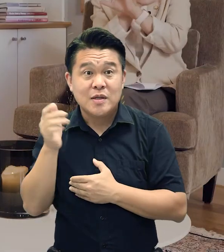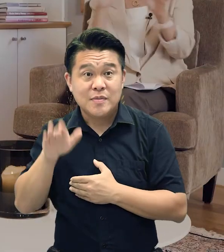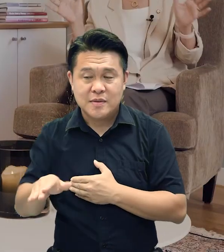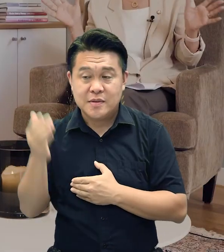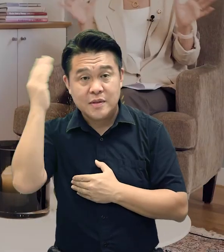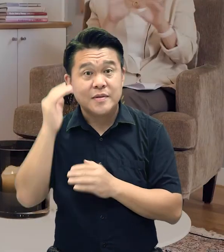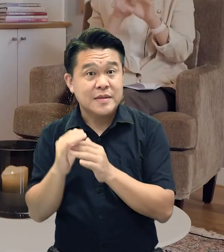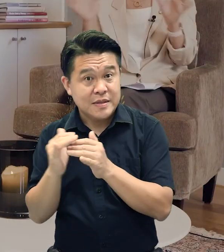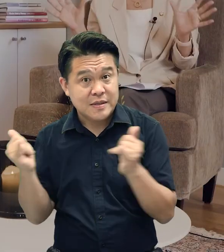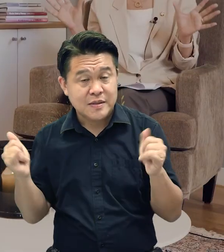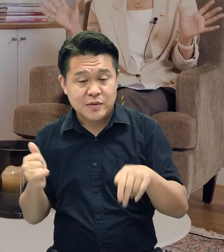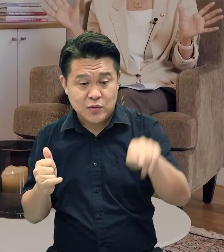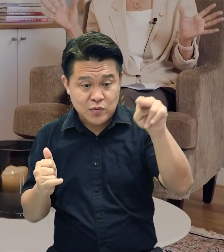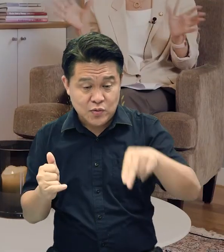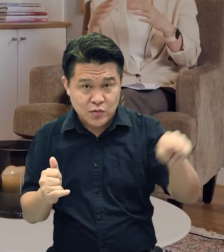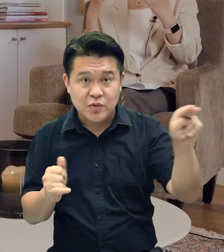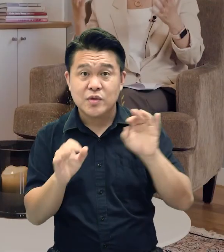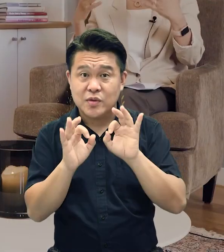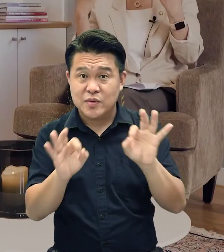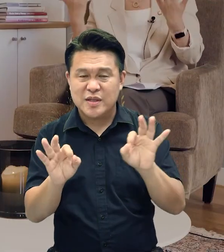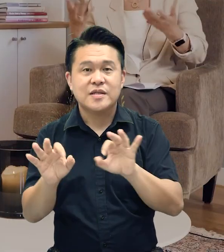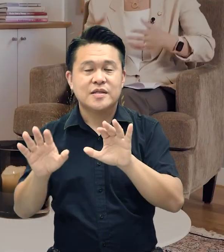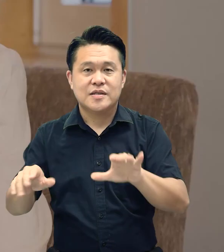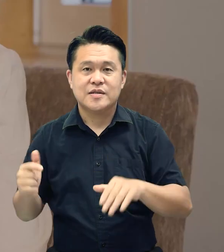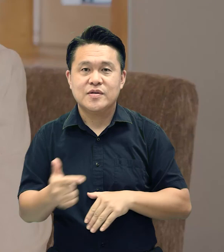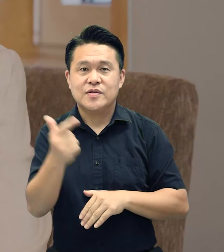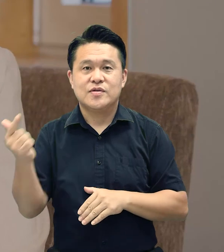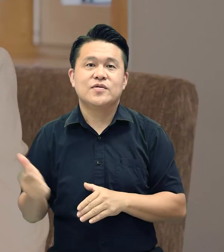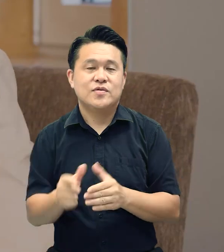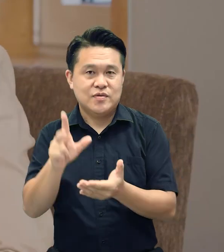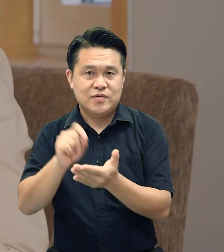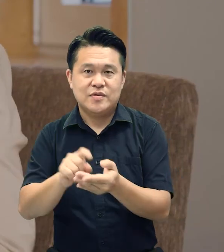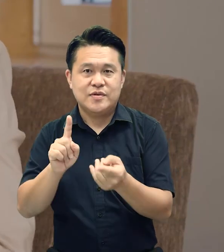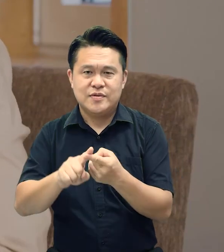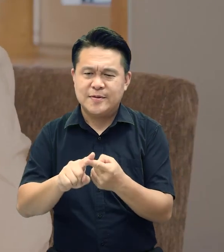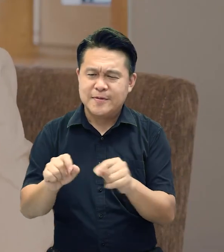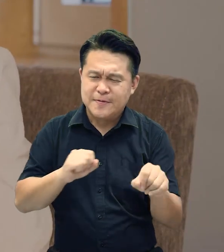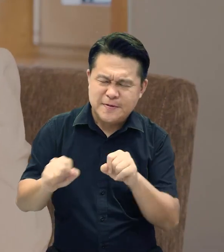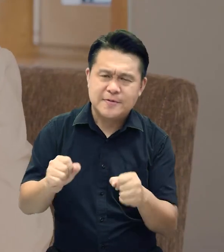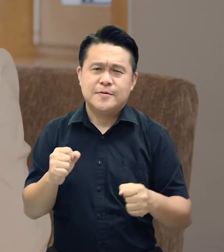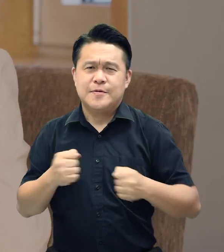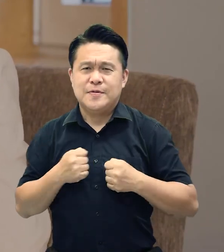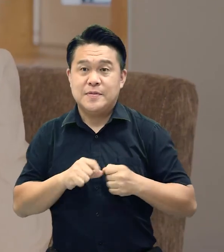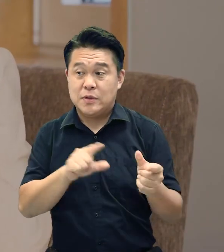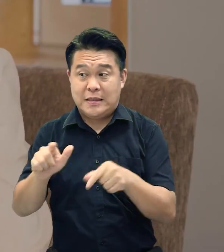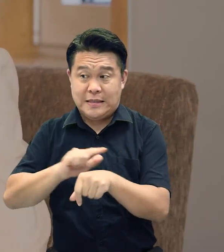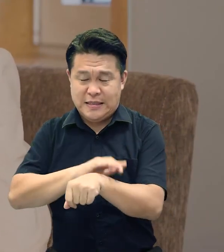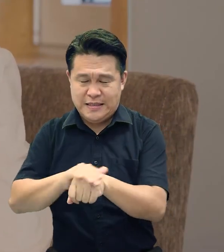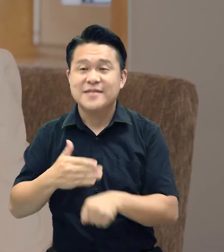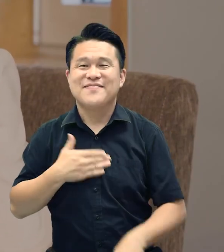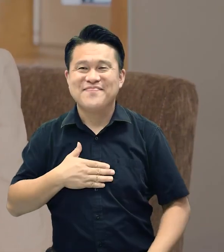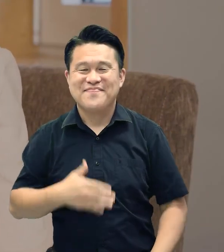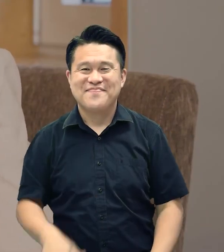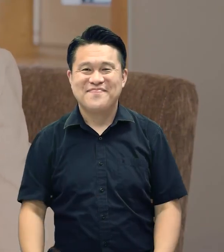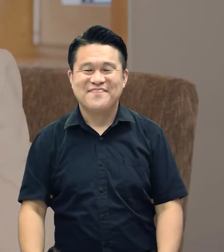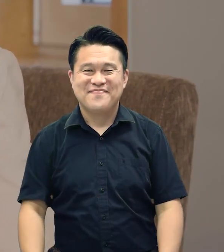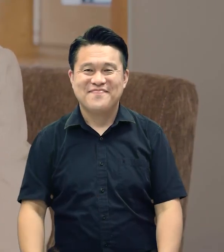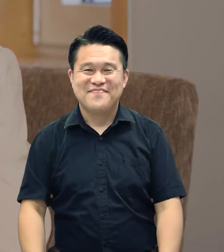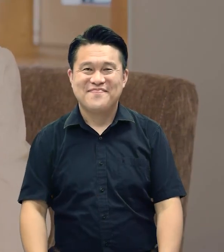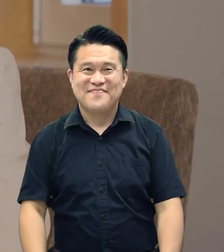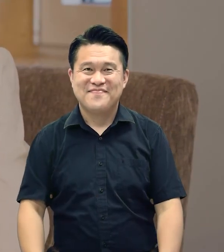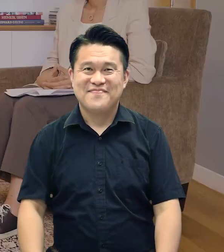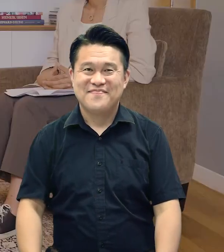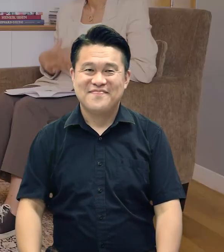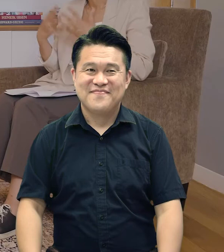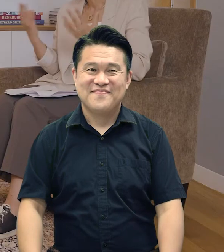not every Korean people, but some Korean people already know how much you are enthusiastic in this issue. So